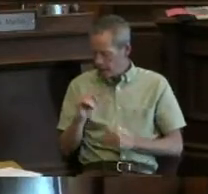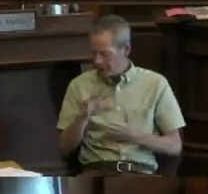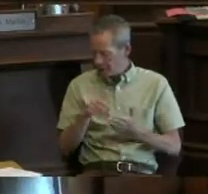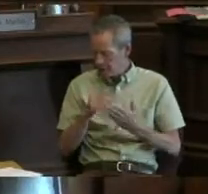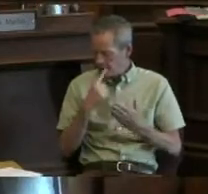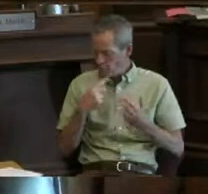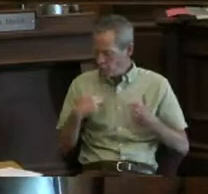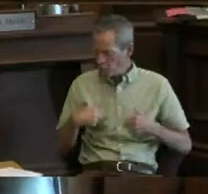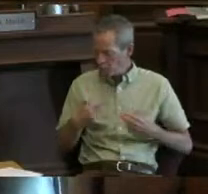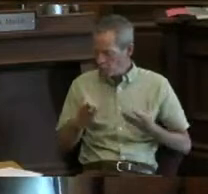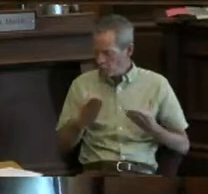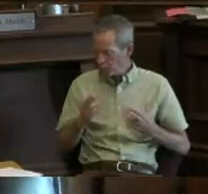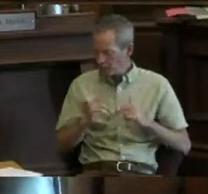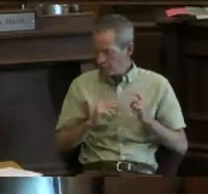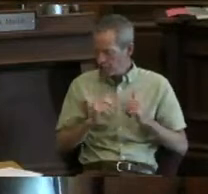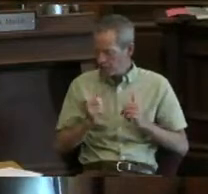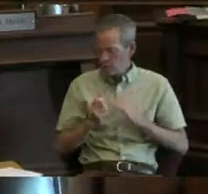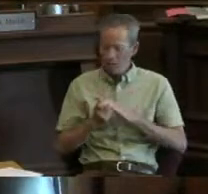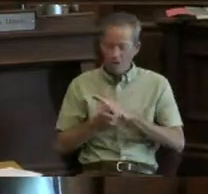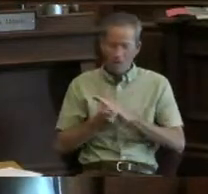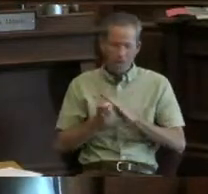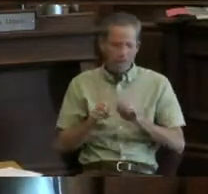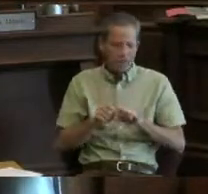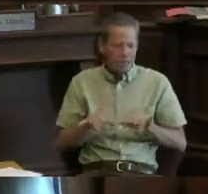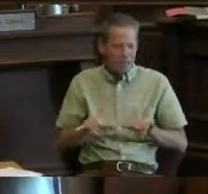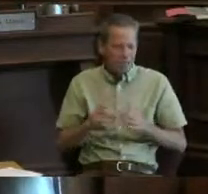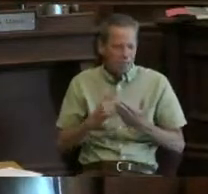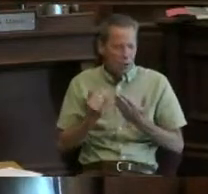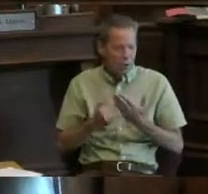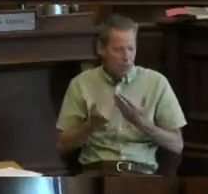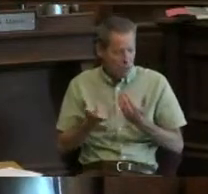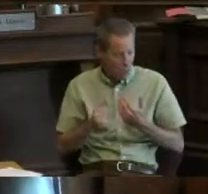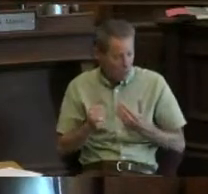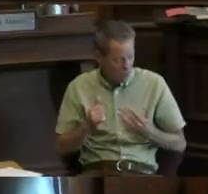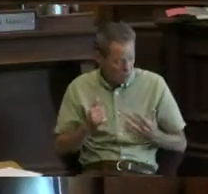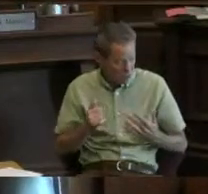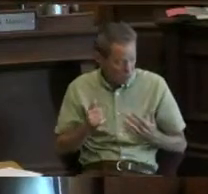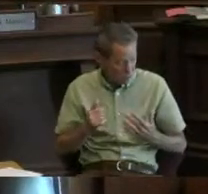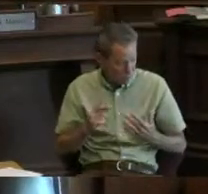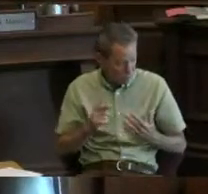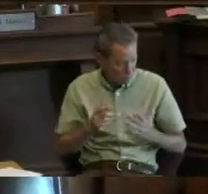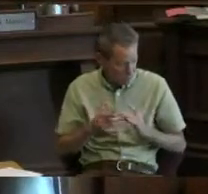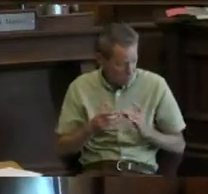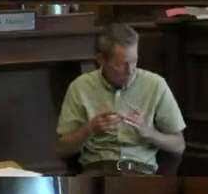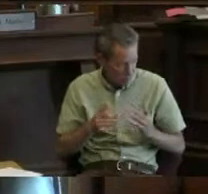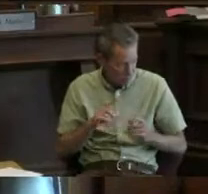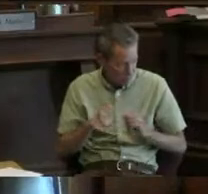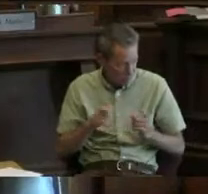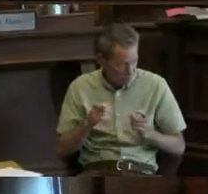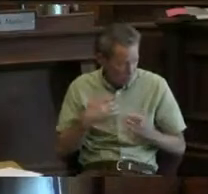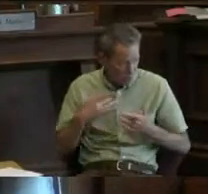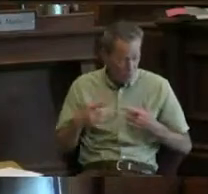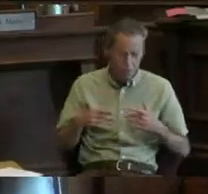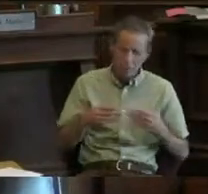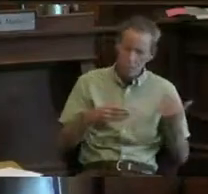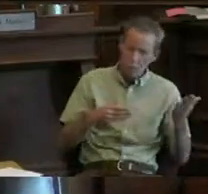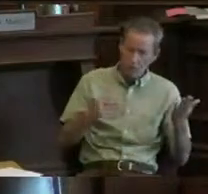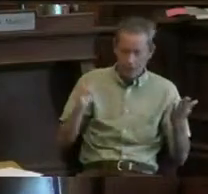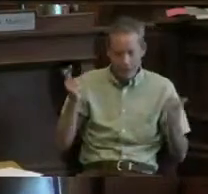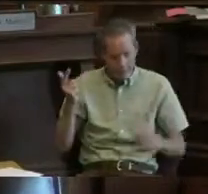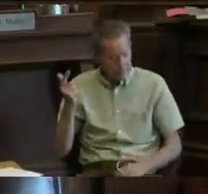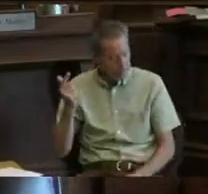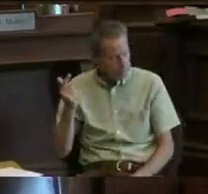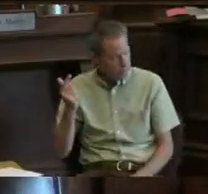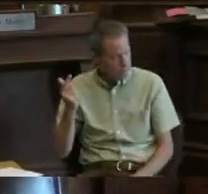Systems Project. Any questions, comments, and or concerns? Move it. It's been moved. Second.